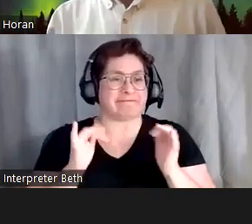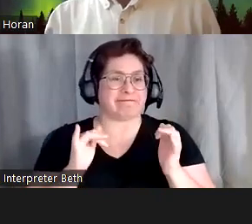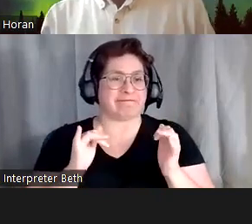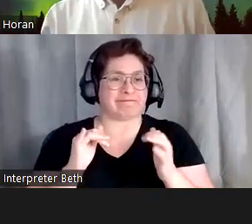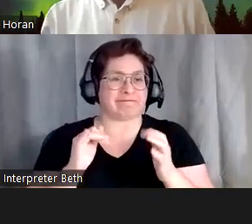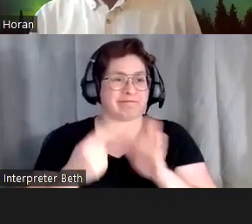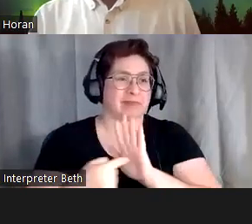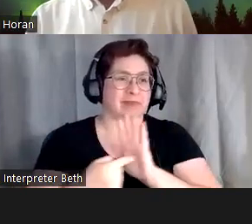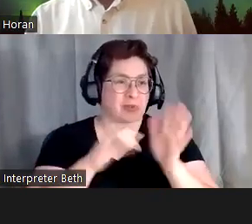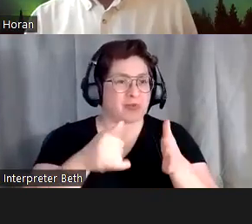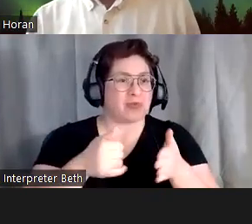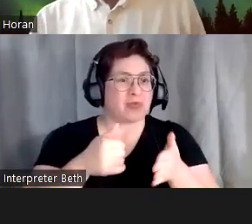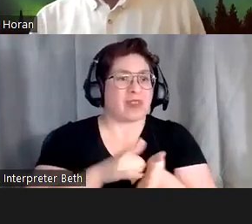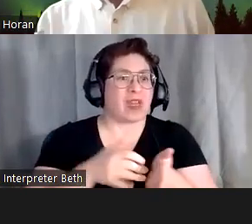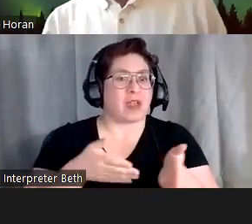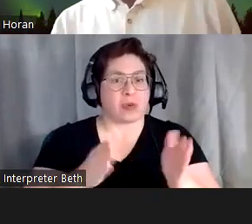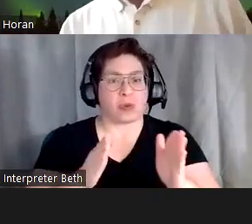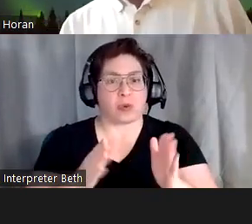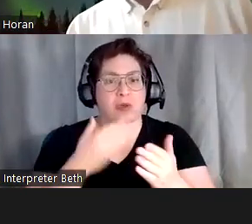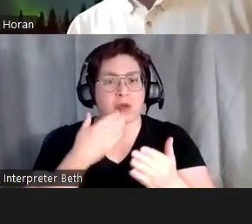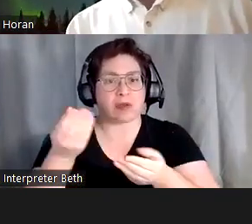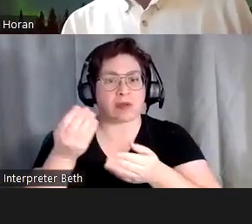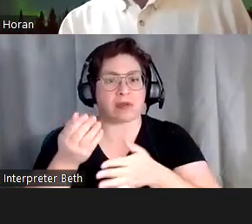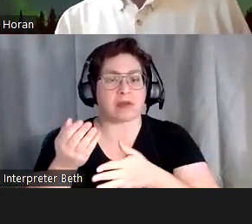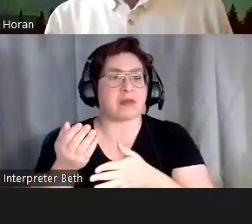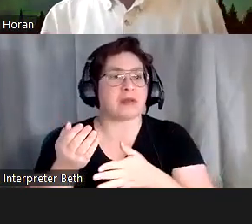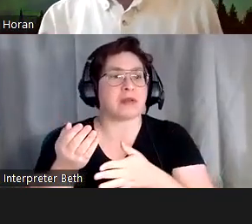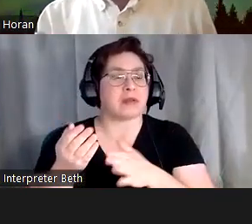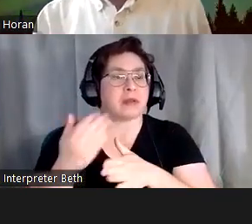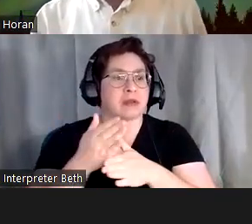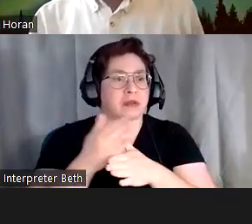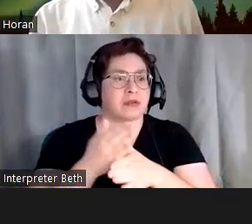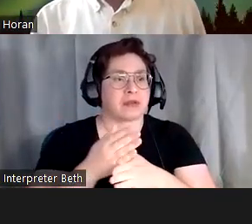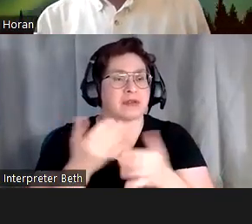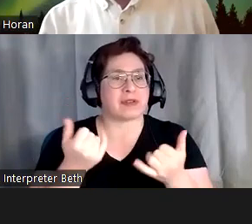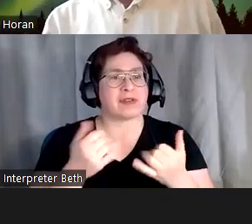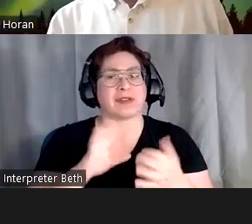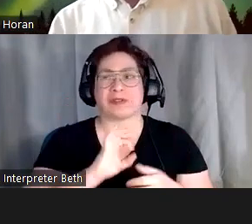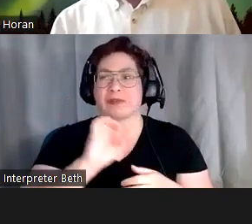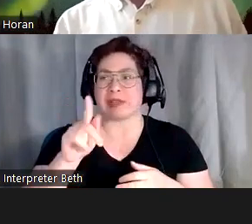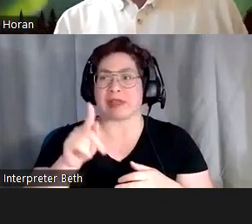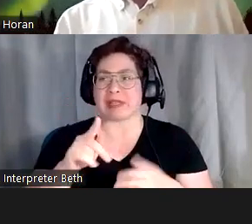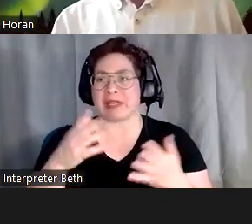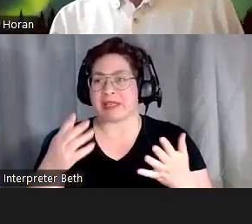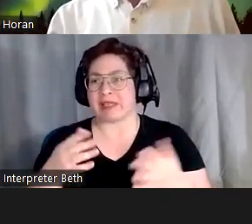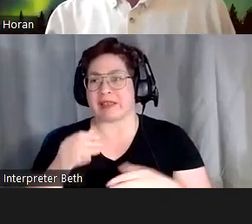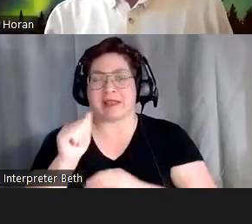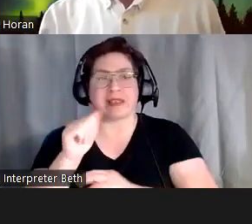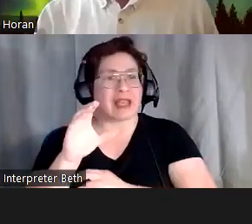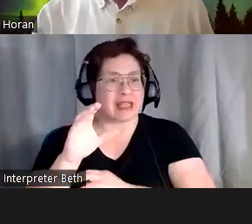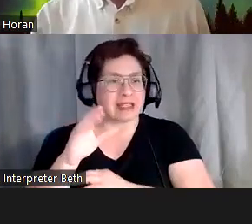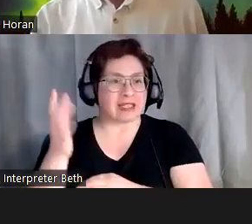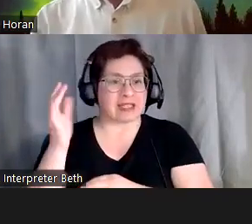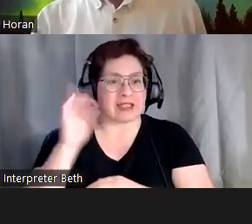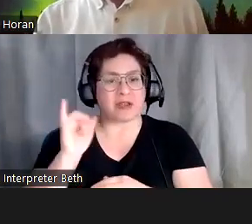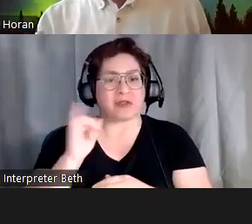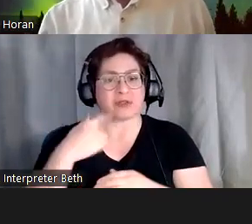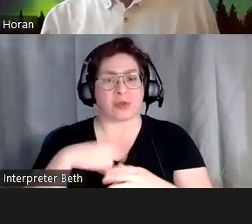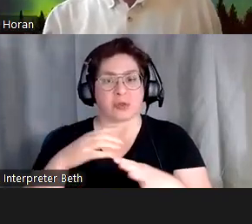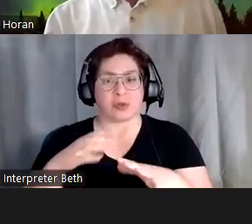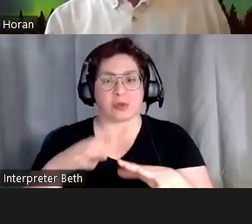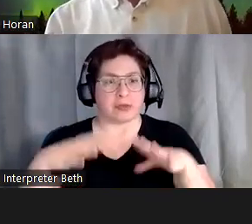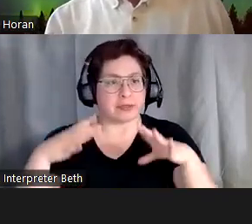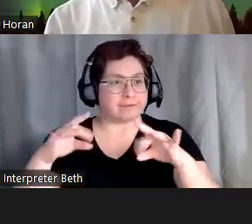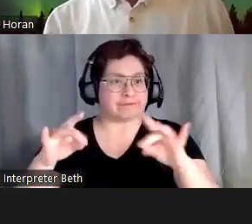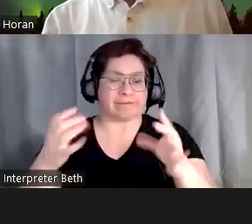right, Yeah. thanks for sharing. We'll let Sure. you get back to your assessment Okay. framework and talk about the AC wheel, and then we'll pick up. There's lots of